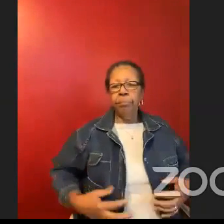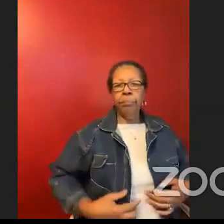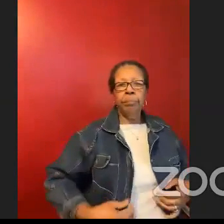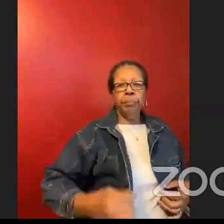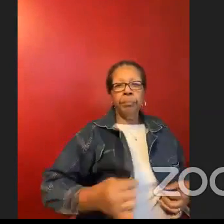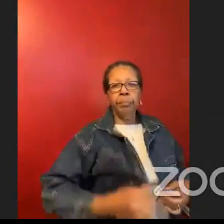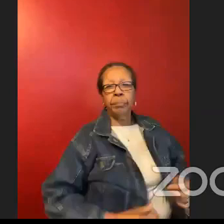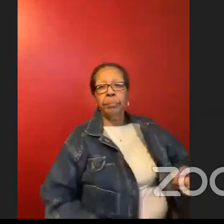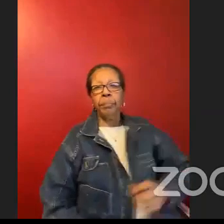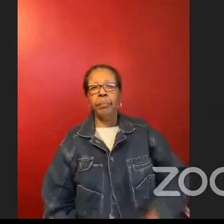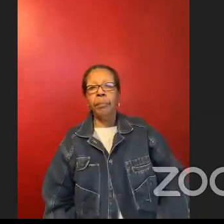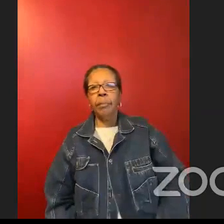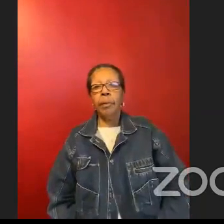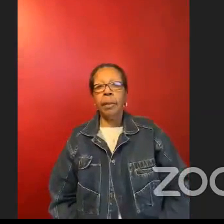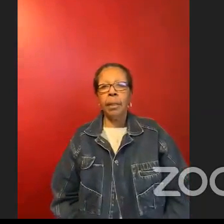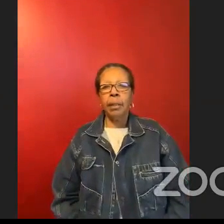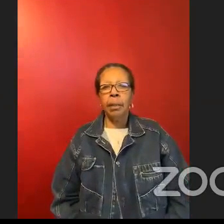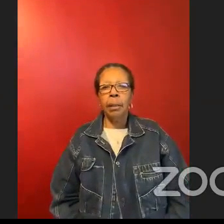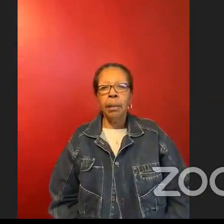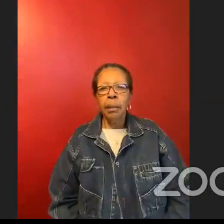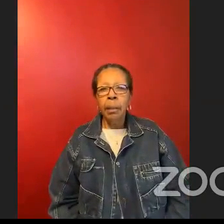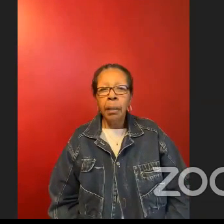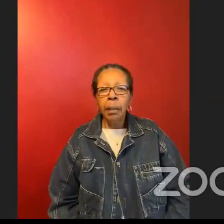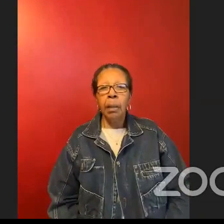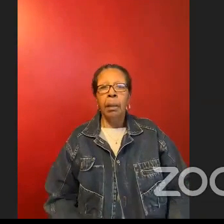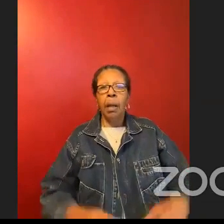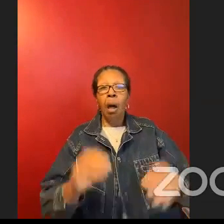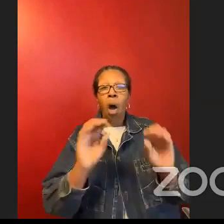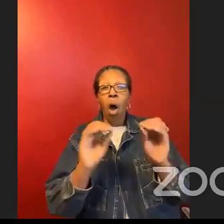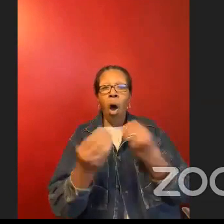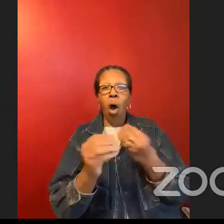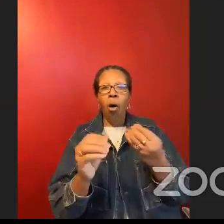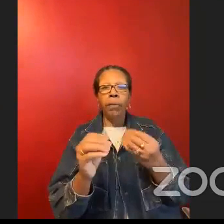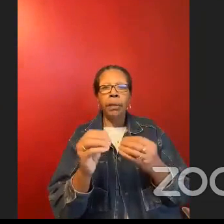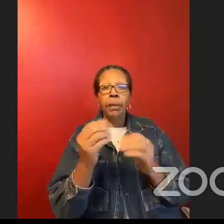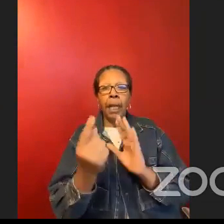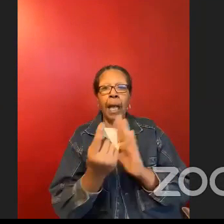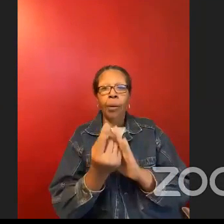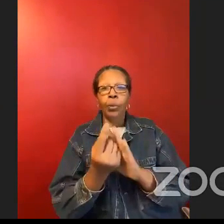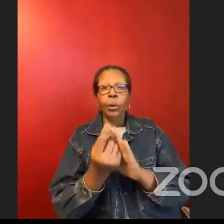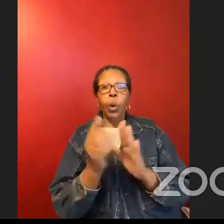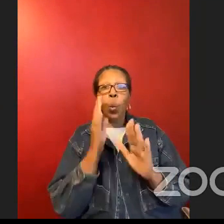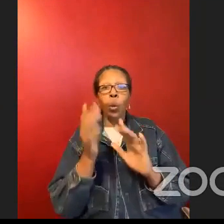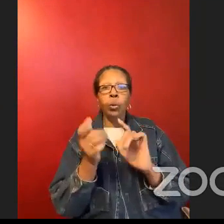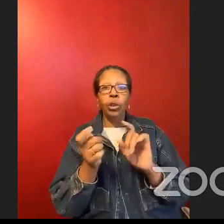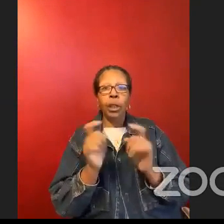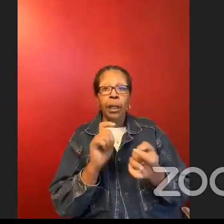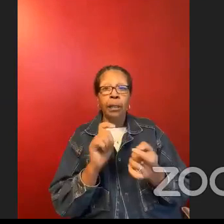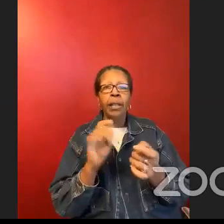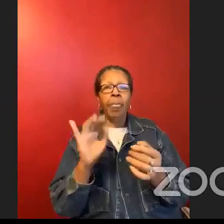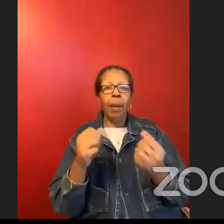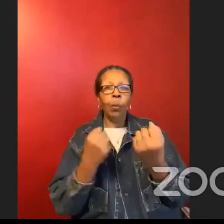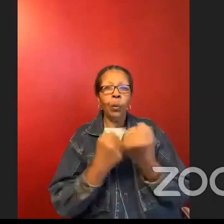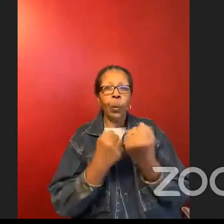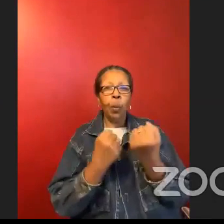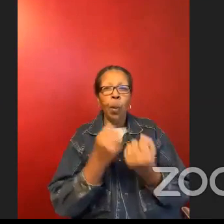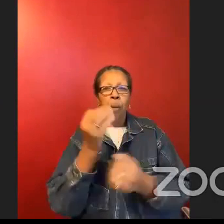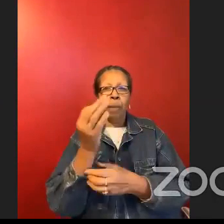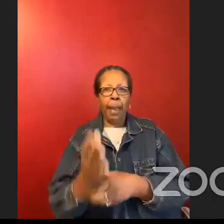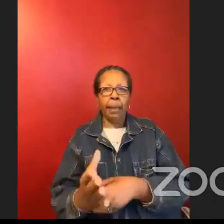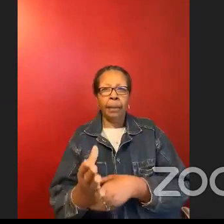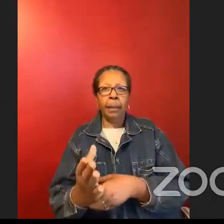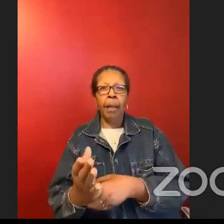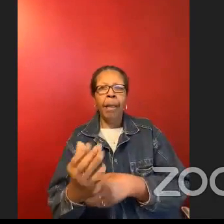We will have change in office hours in support of the pastor fully taking a Sabbath day on